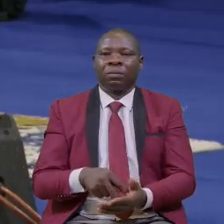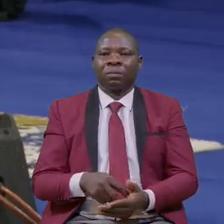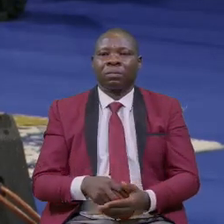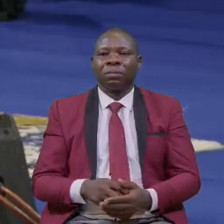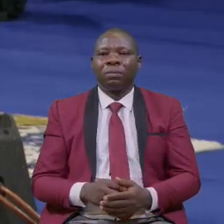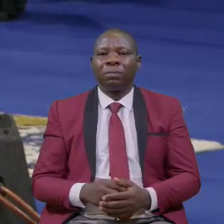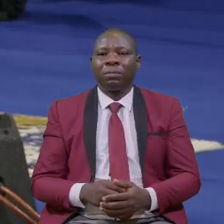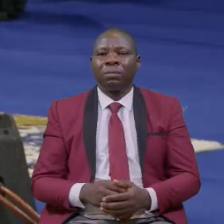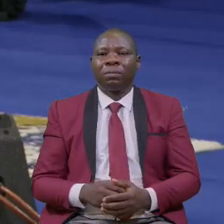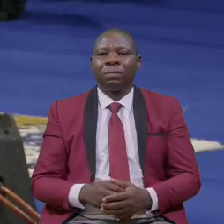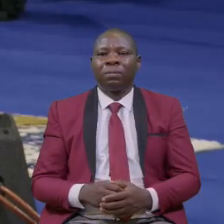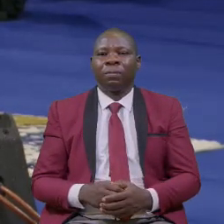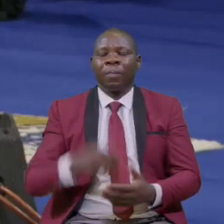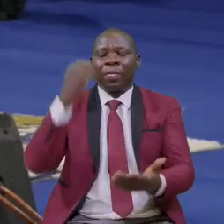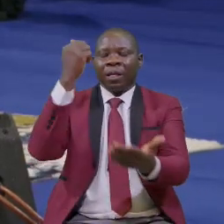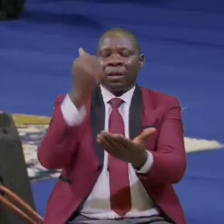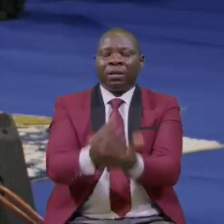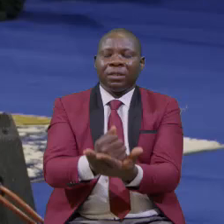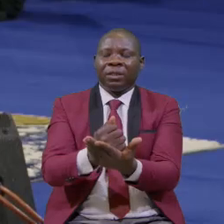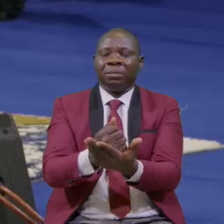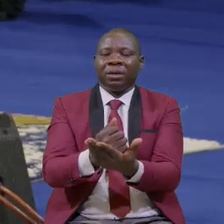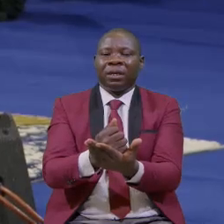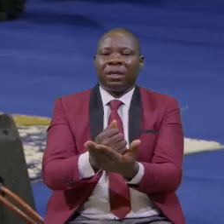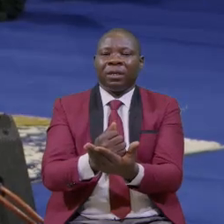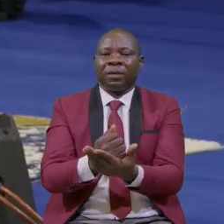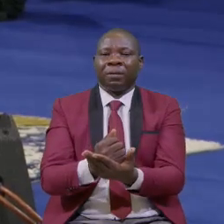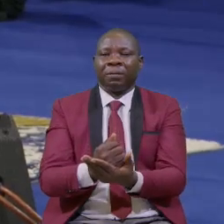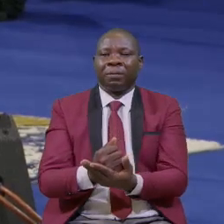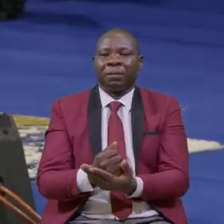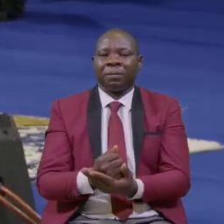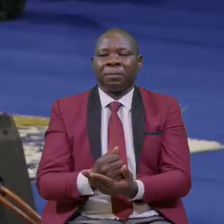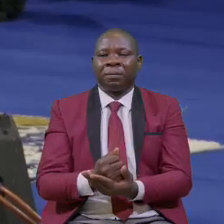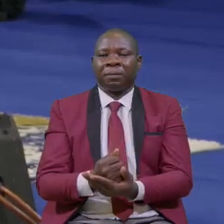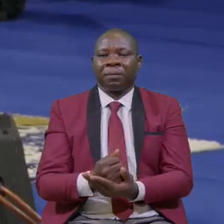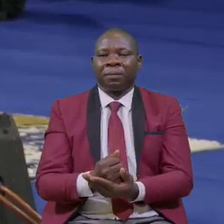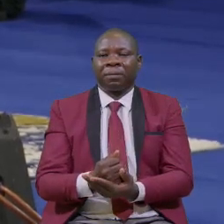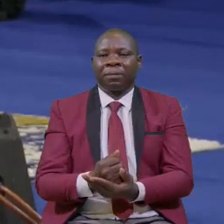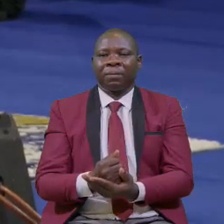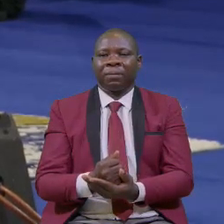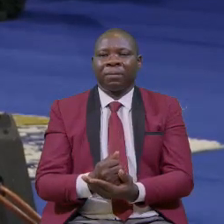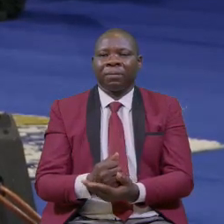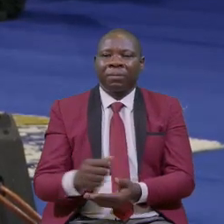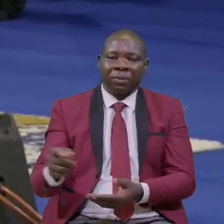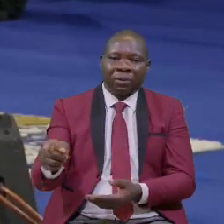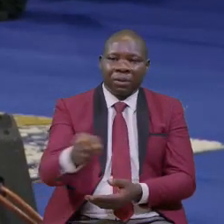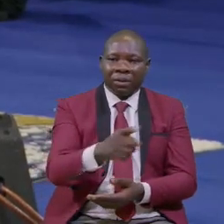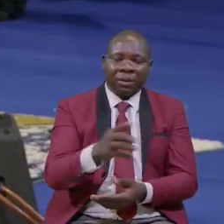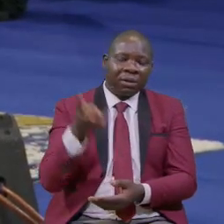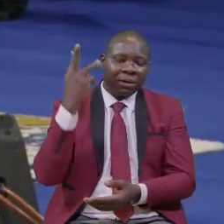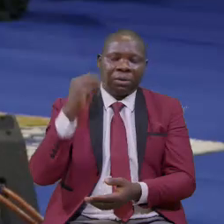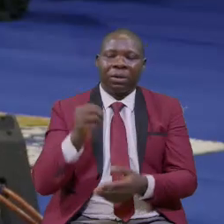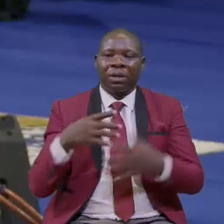Amen. they were